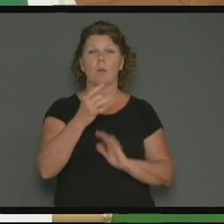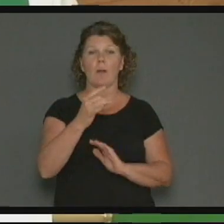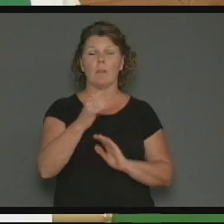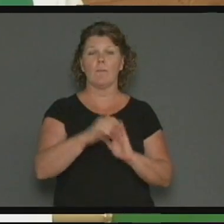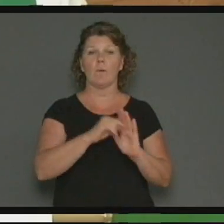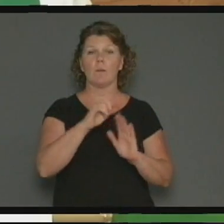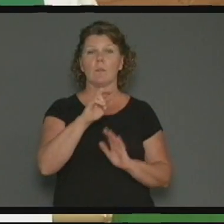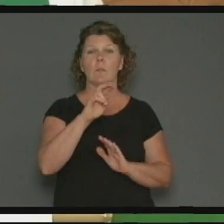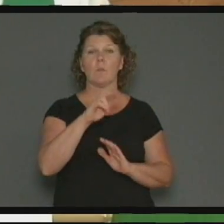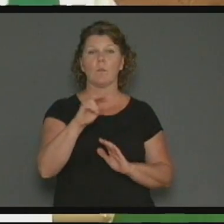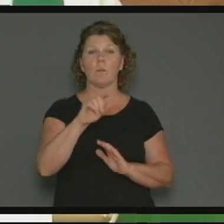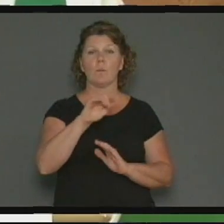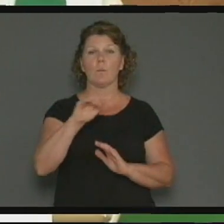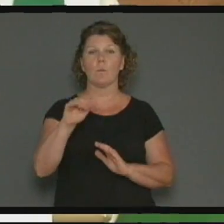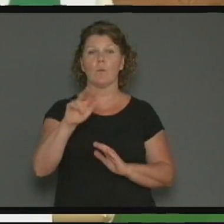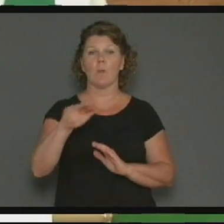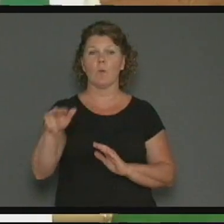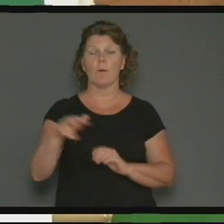20 through 33.